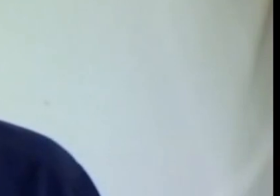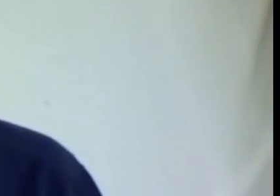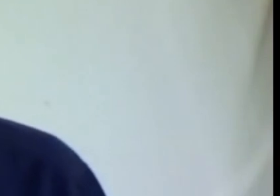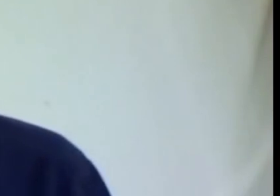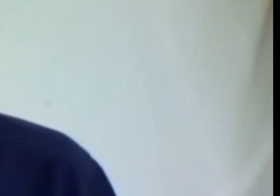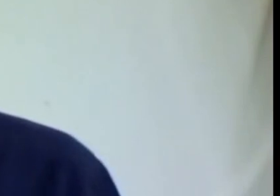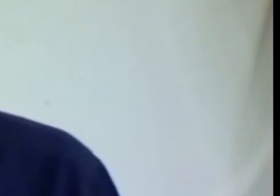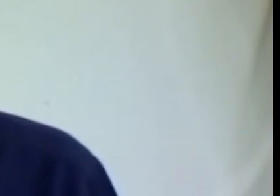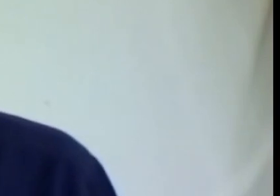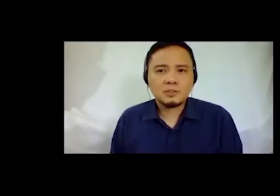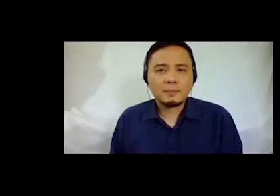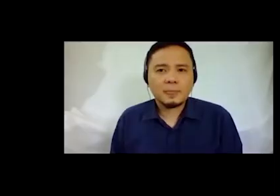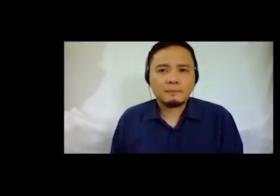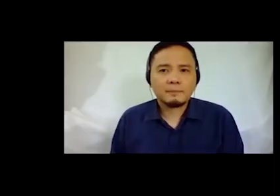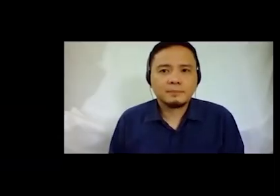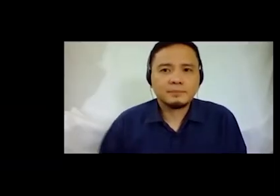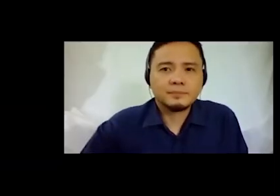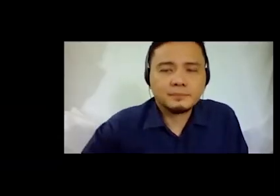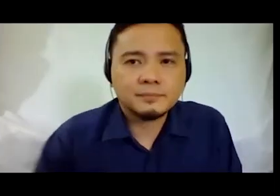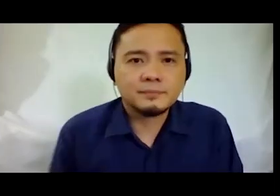Okay. Yes, Chuck.